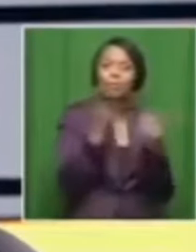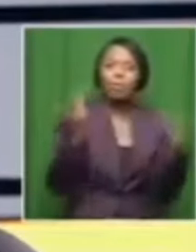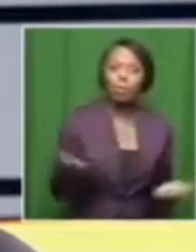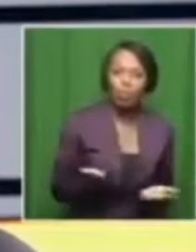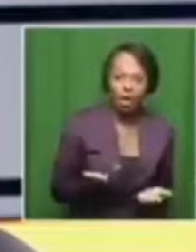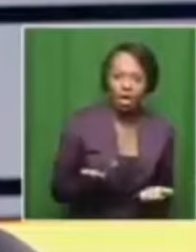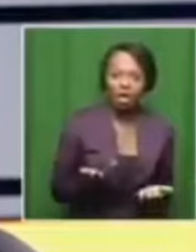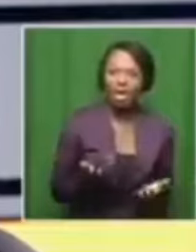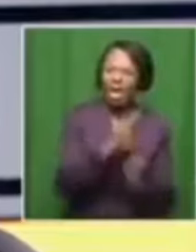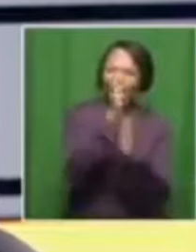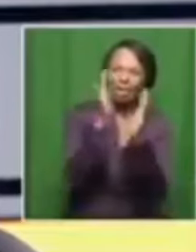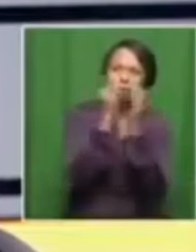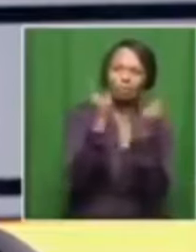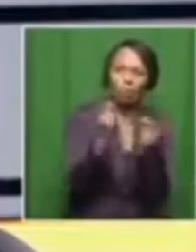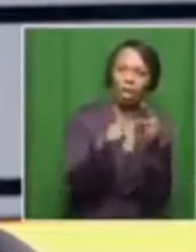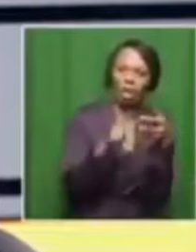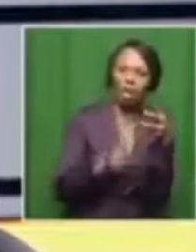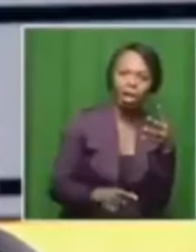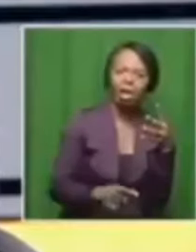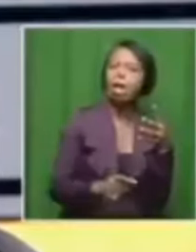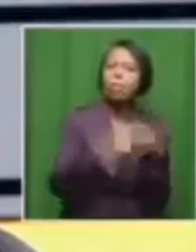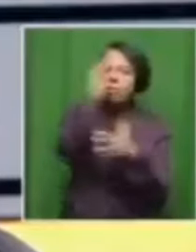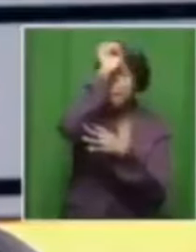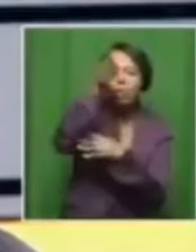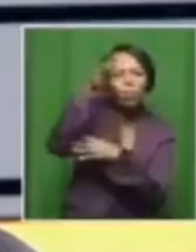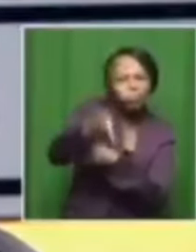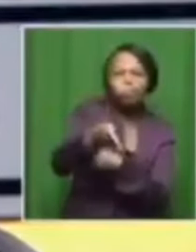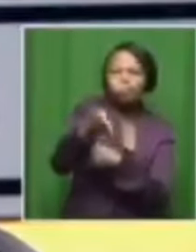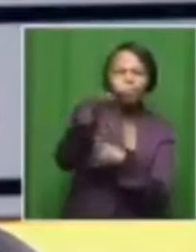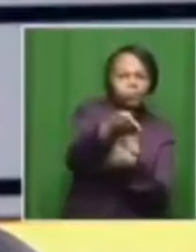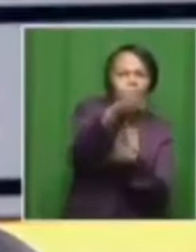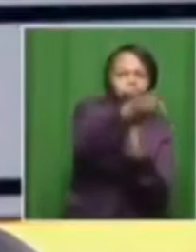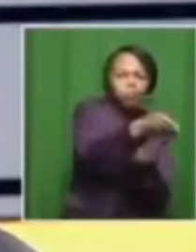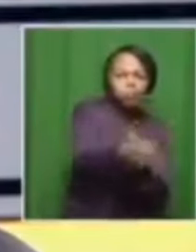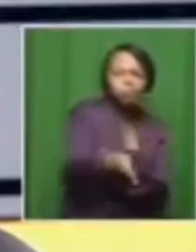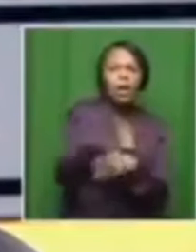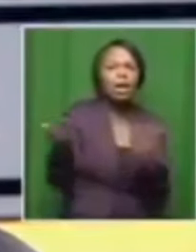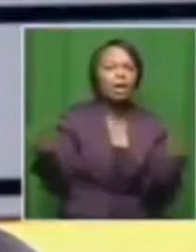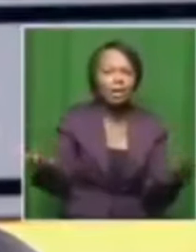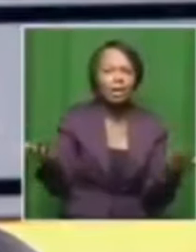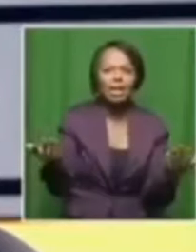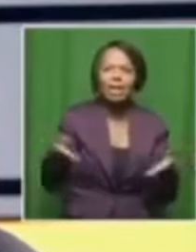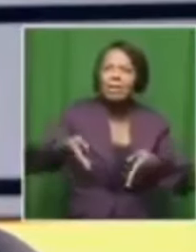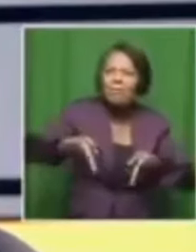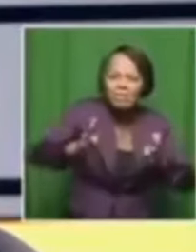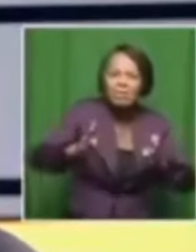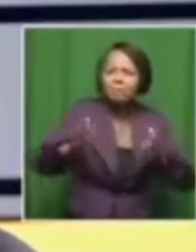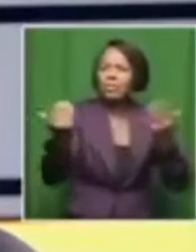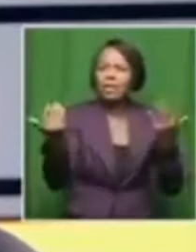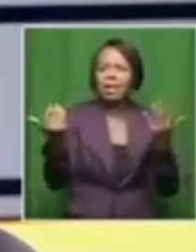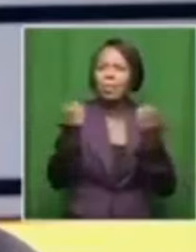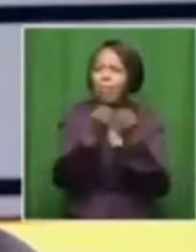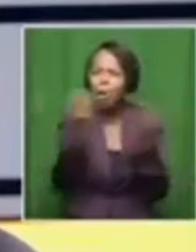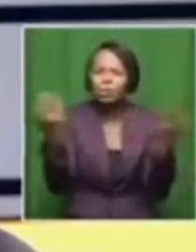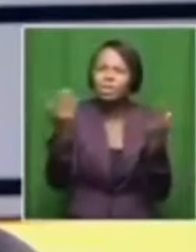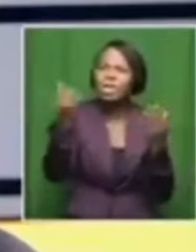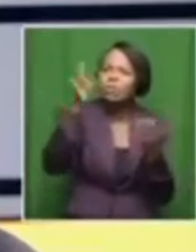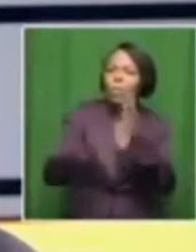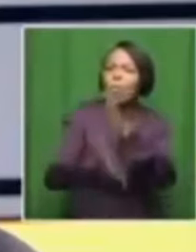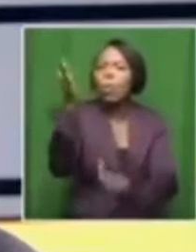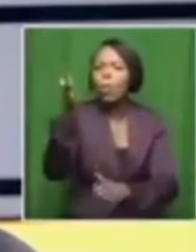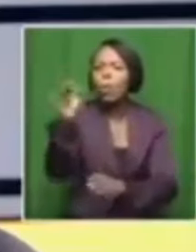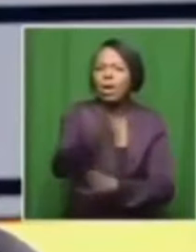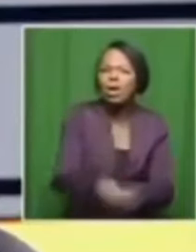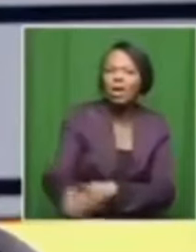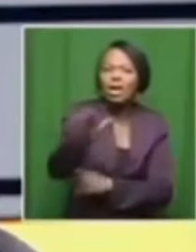this? We've got so many minerals lined up on the freeways to Richards Bay, getting out